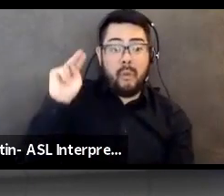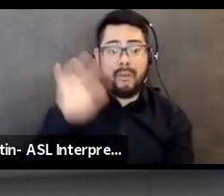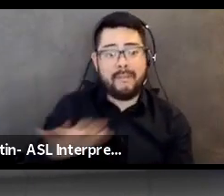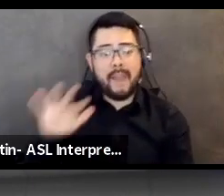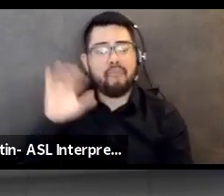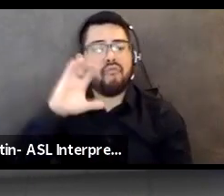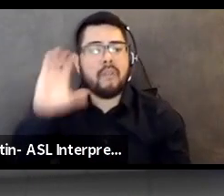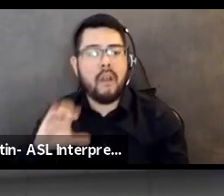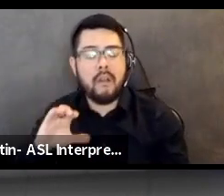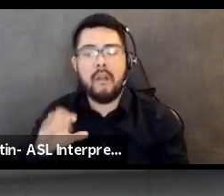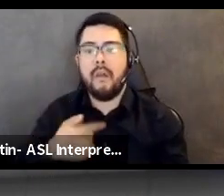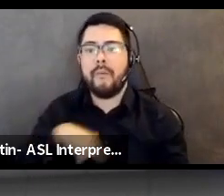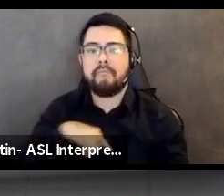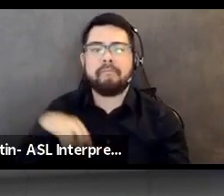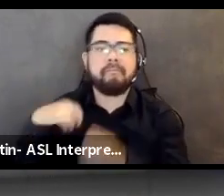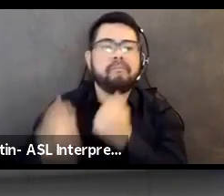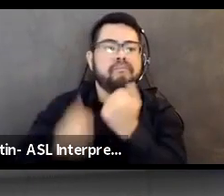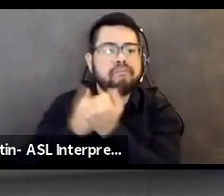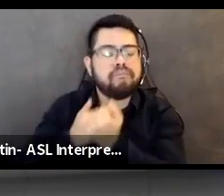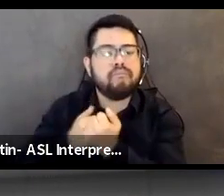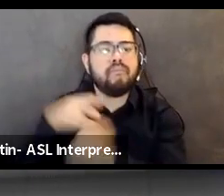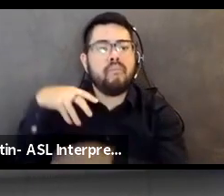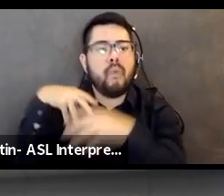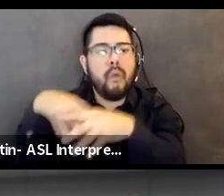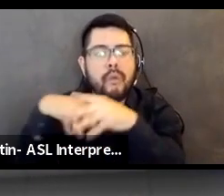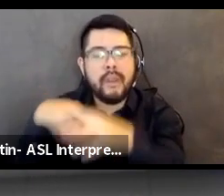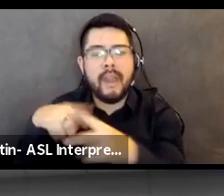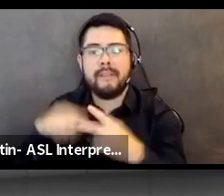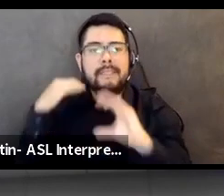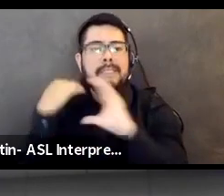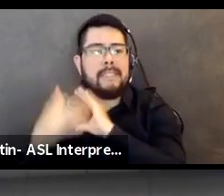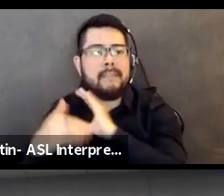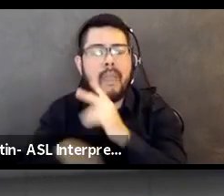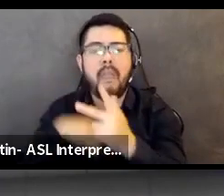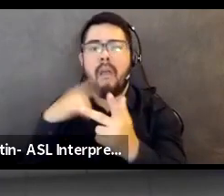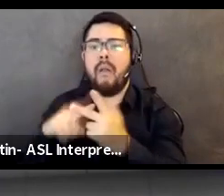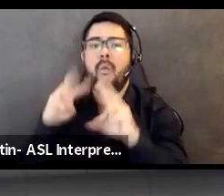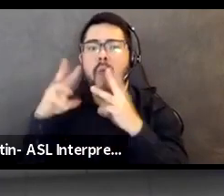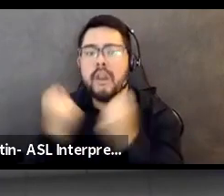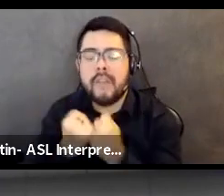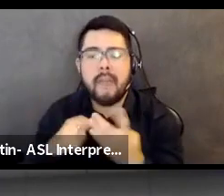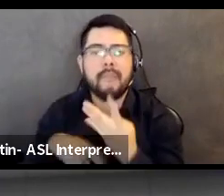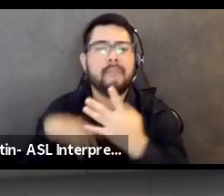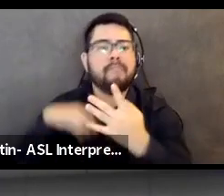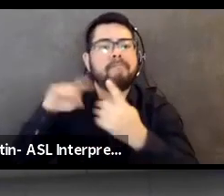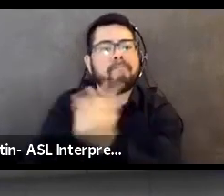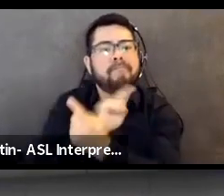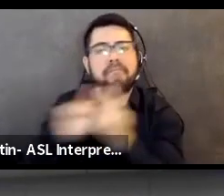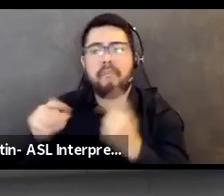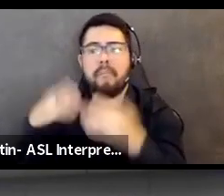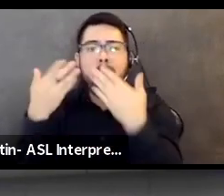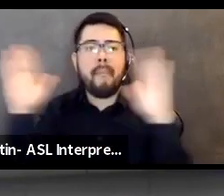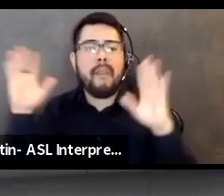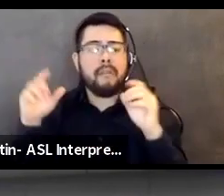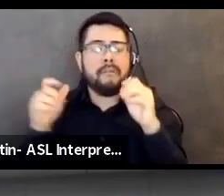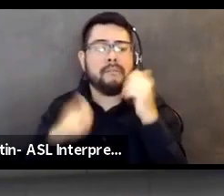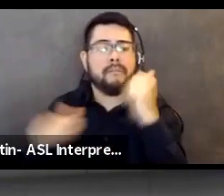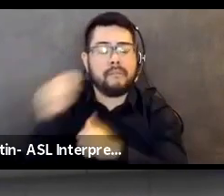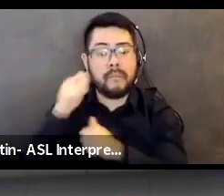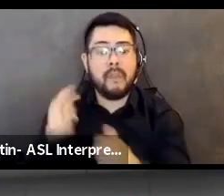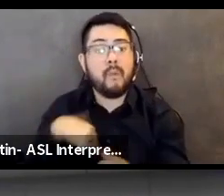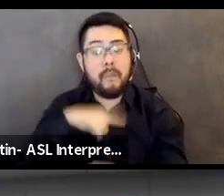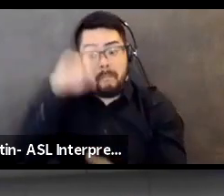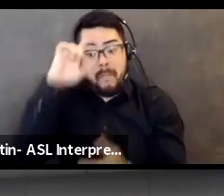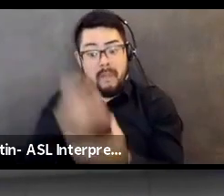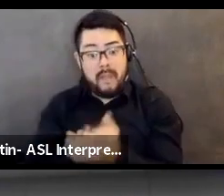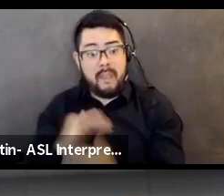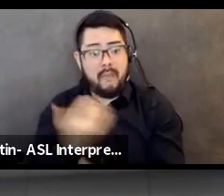it all we protest we send you emails we've held workshops we've met with public officials we believe in a world where we have a seat in the table to